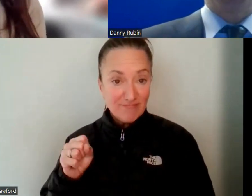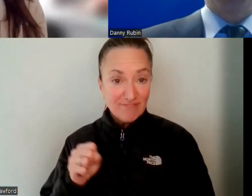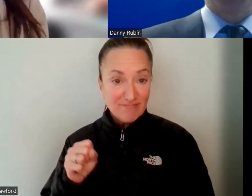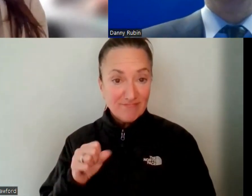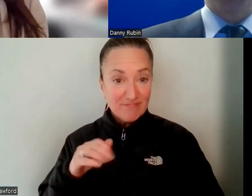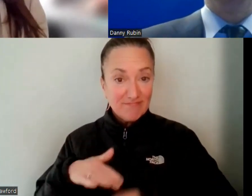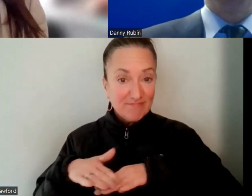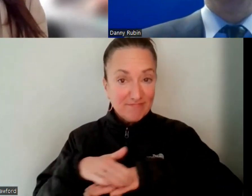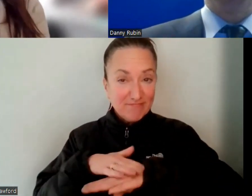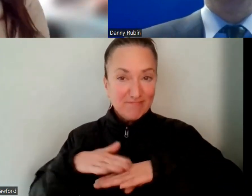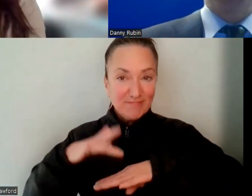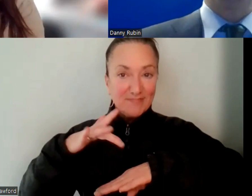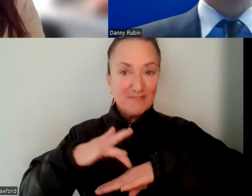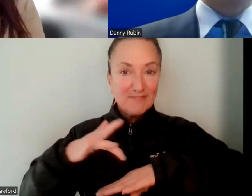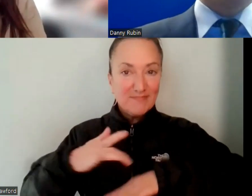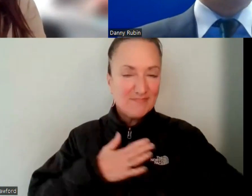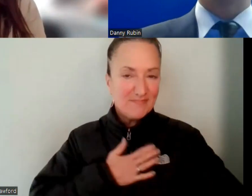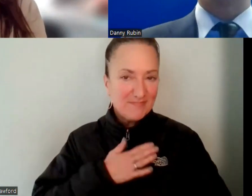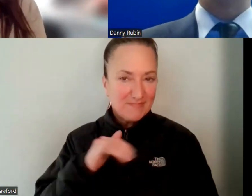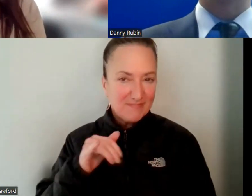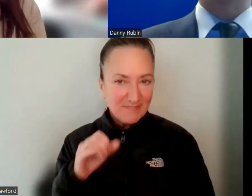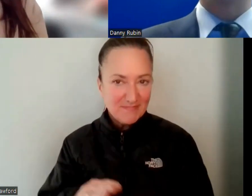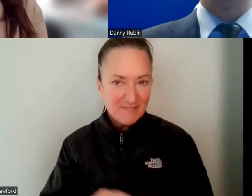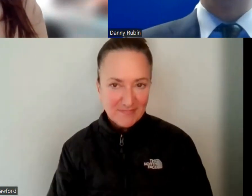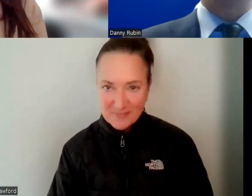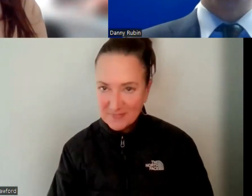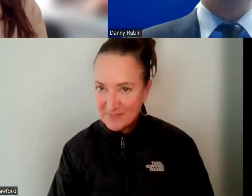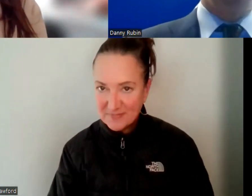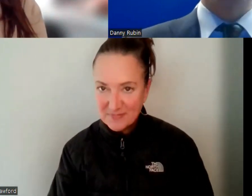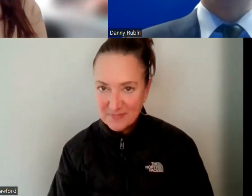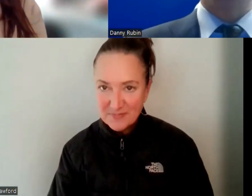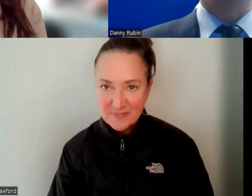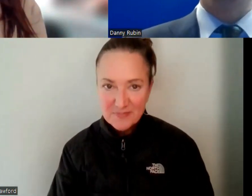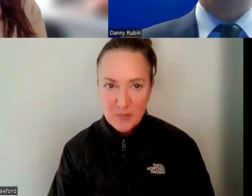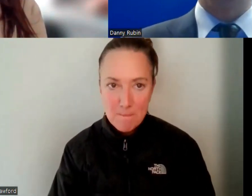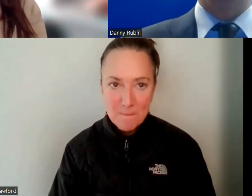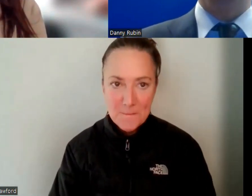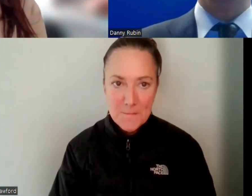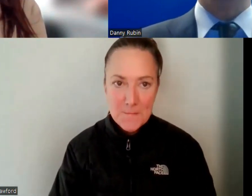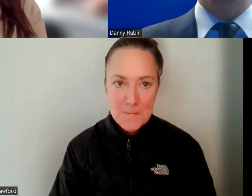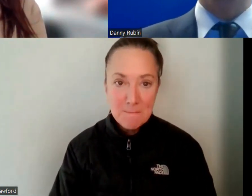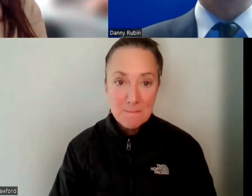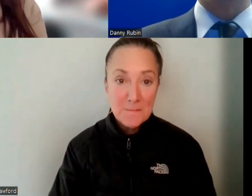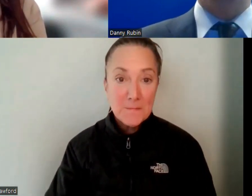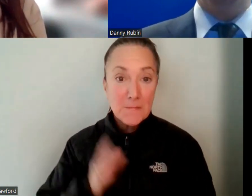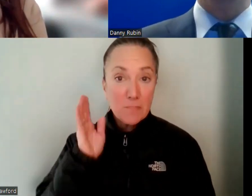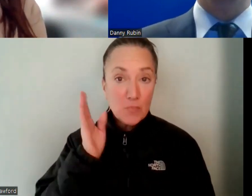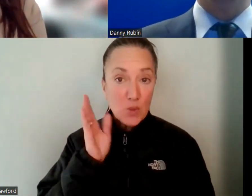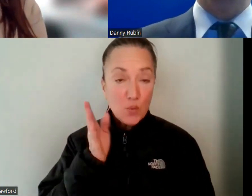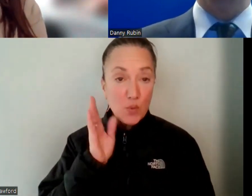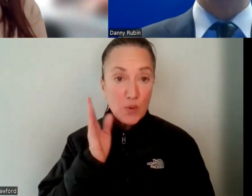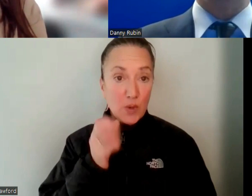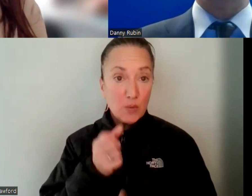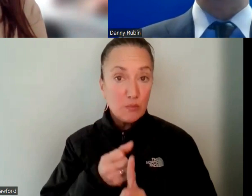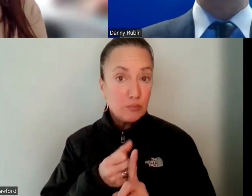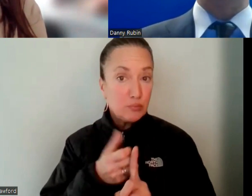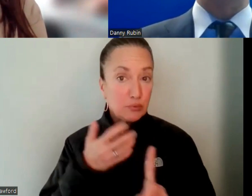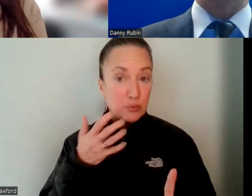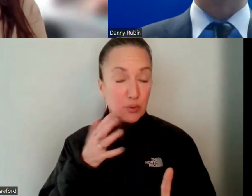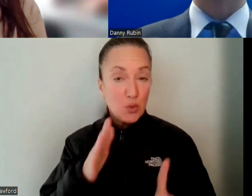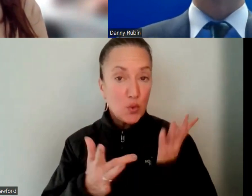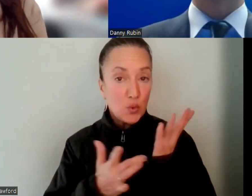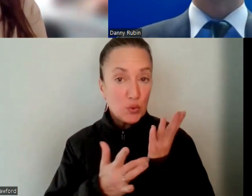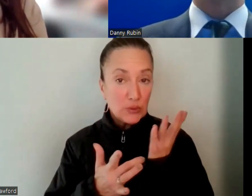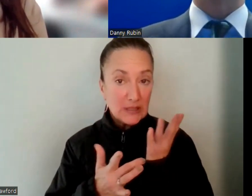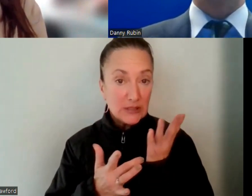bit of background about me. Thank you. And we will definitely spend a lot of time talking about your 2 years as a pharmacy technician, as that